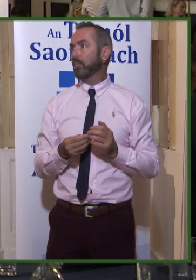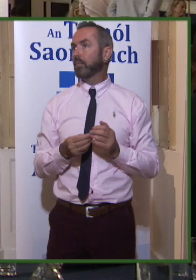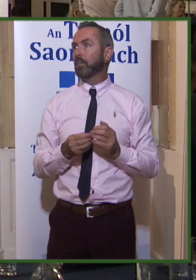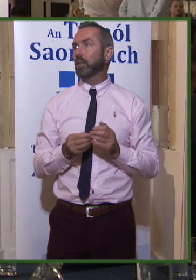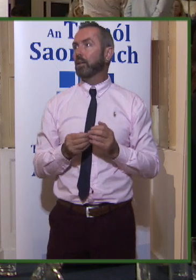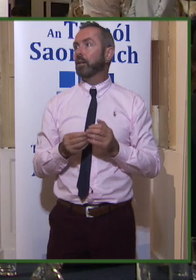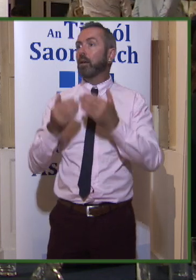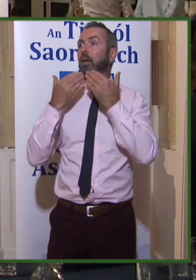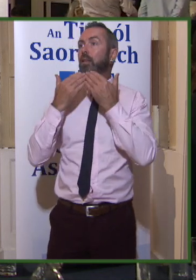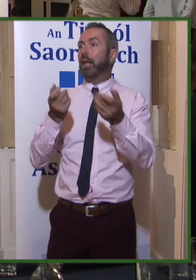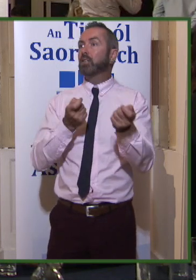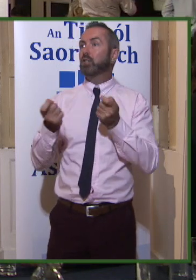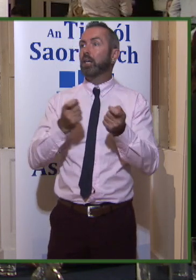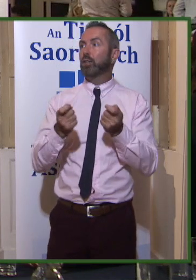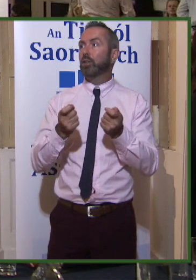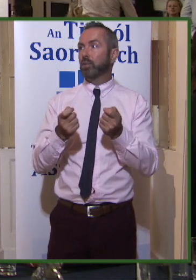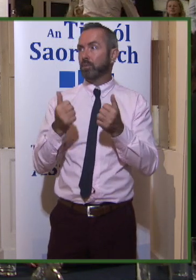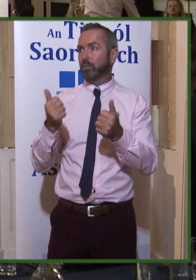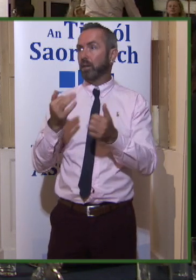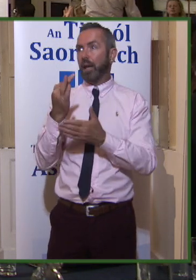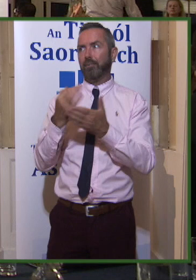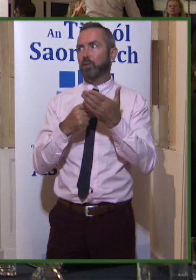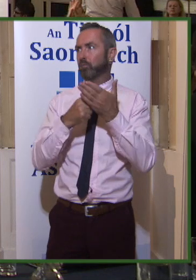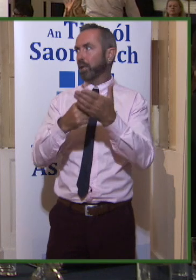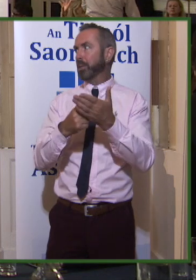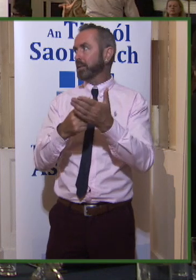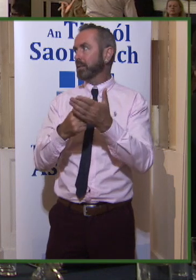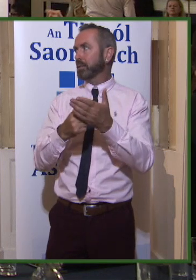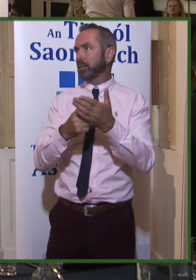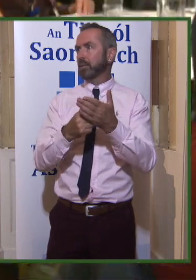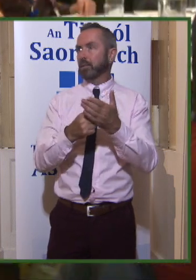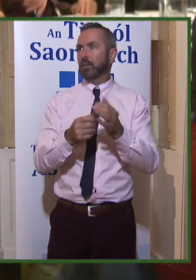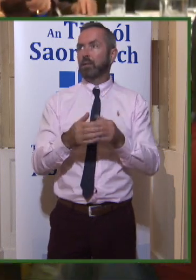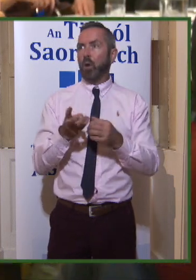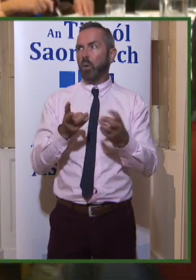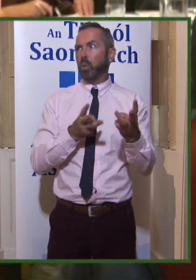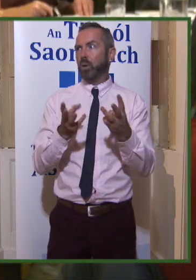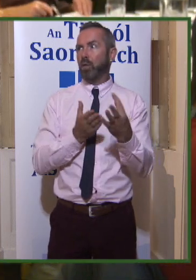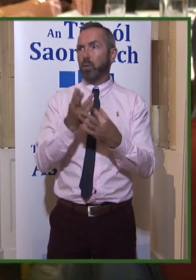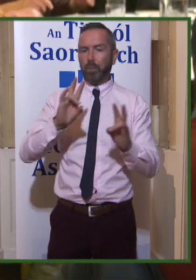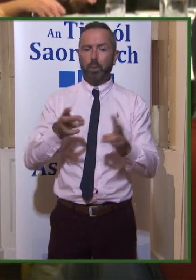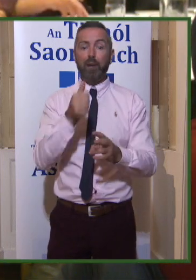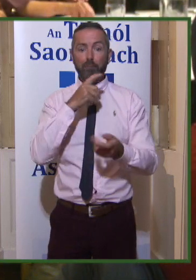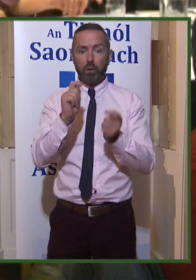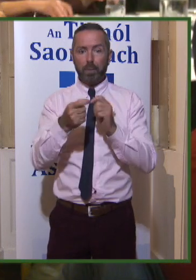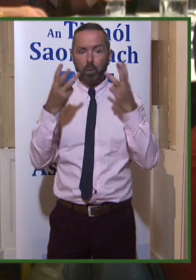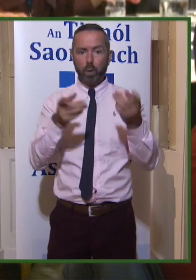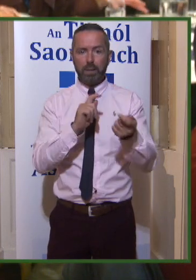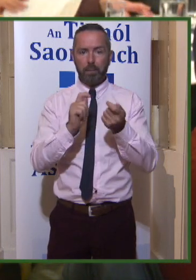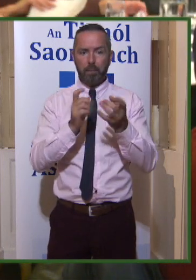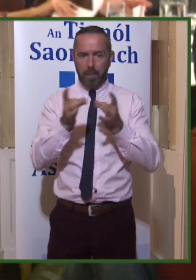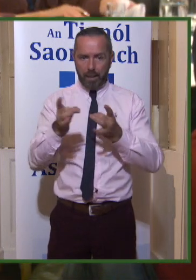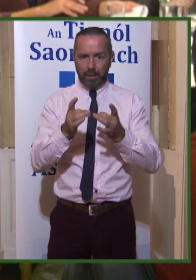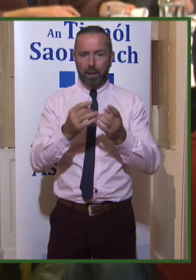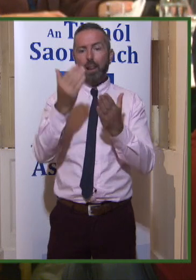Thanks, Chair. Shane is my name from Table 3, and we have a few suggestions. In the interest of brevity, I'll just go through them very quickly. The first amendment we would make is to the list